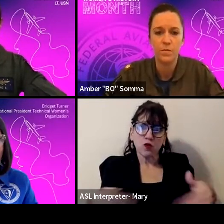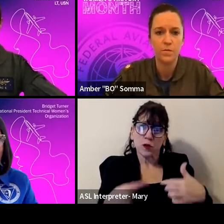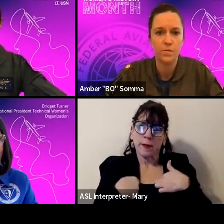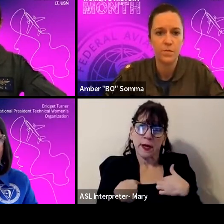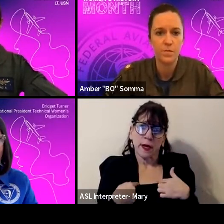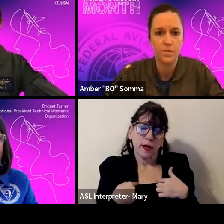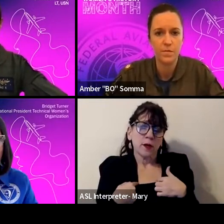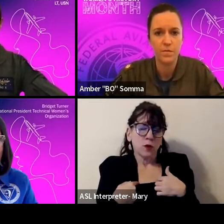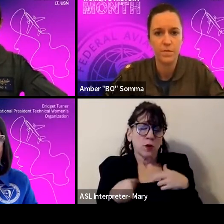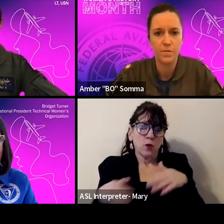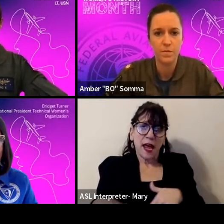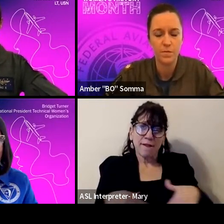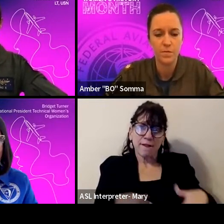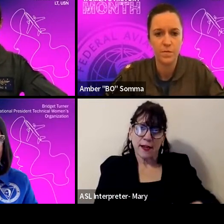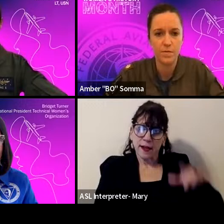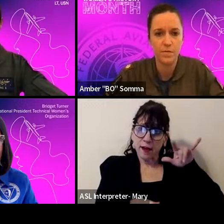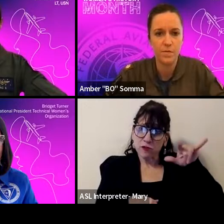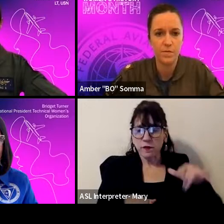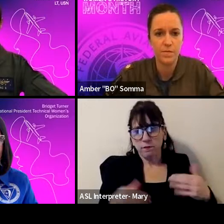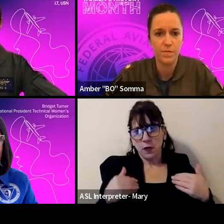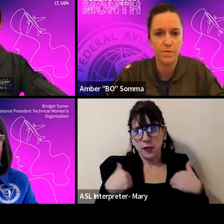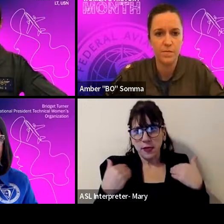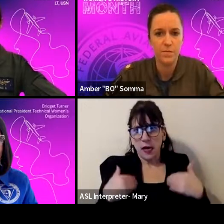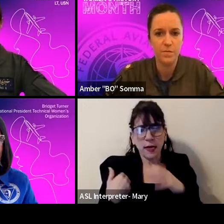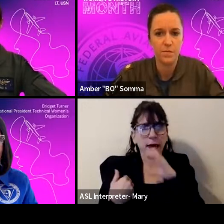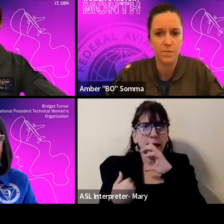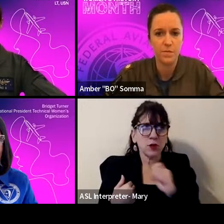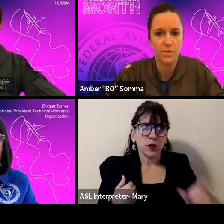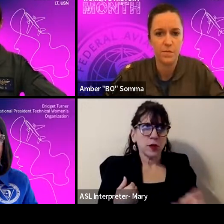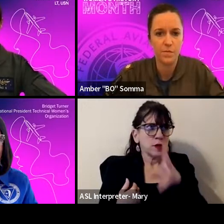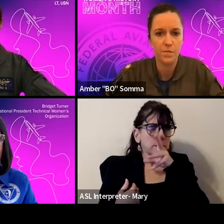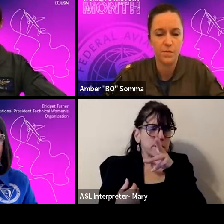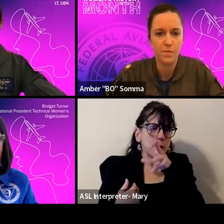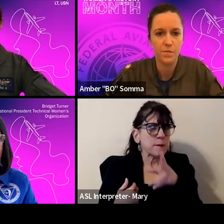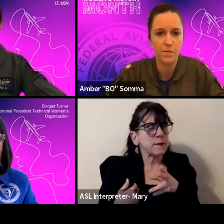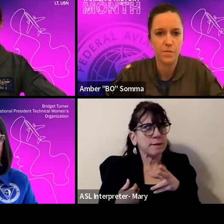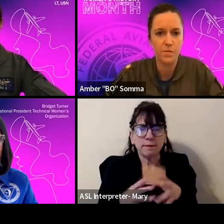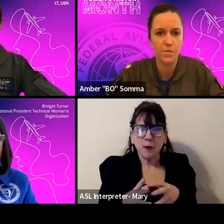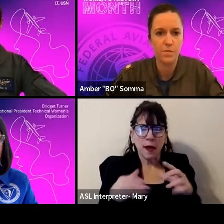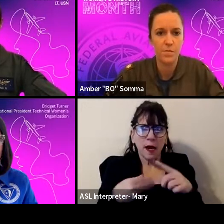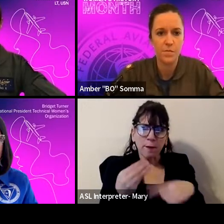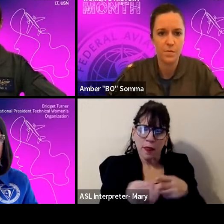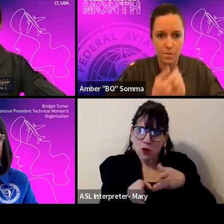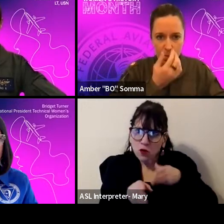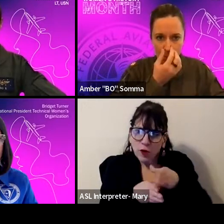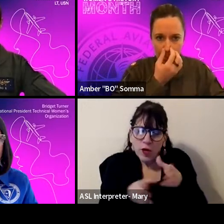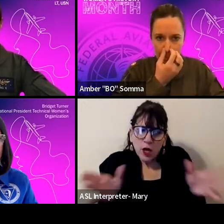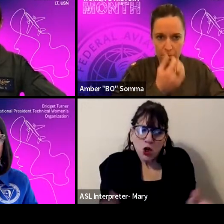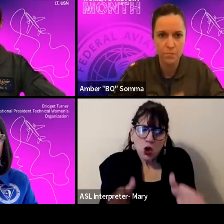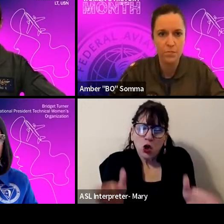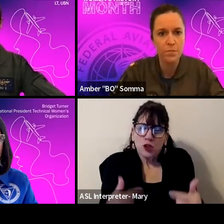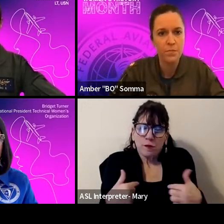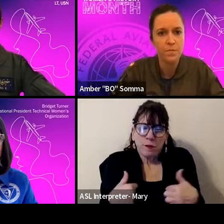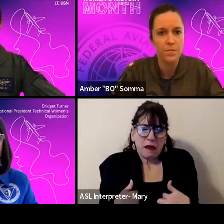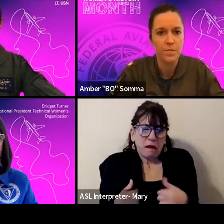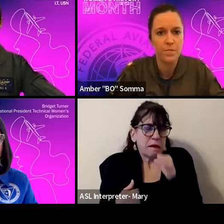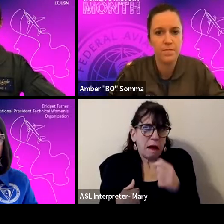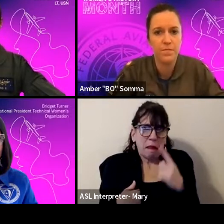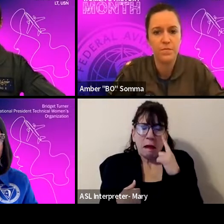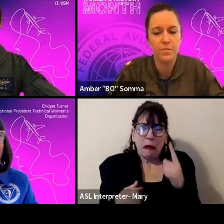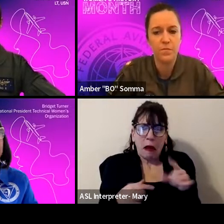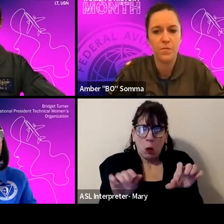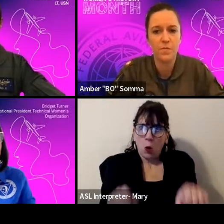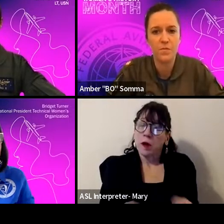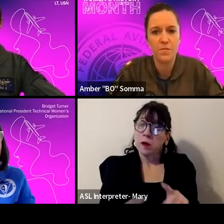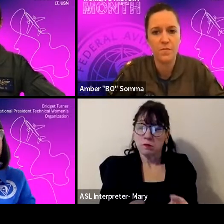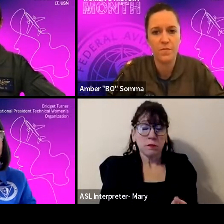naval aviation from a very young age. He spoke highly about the career and always tried to encourage me for it, but I didn't think that I was capable.